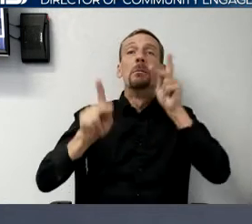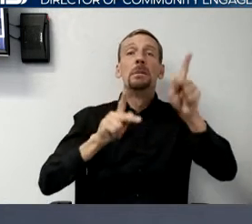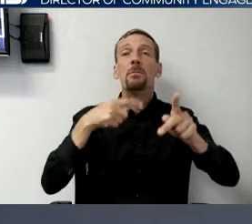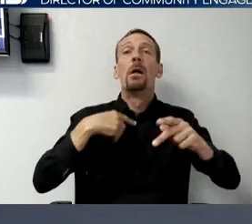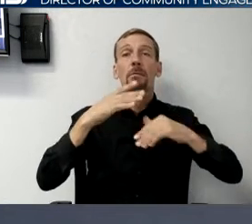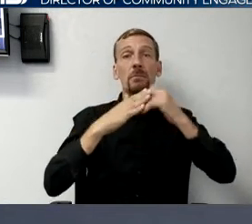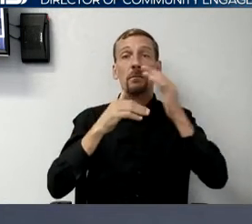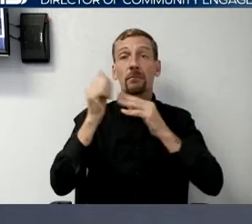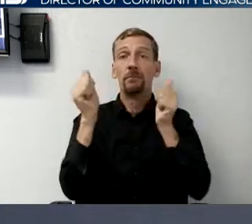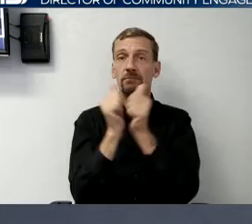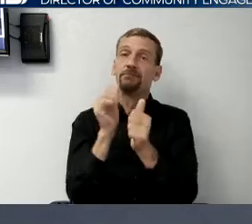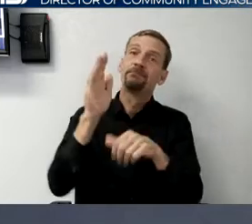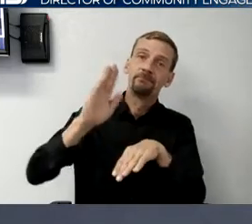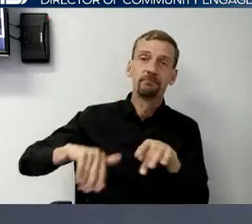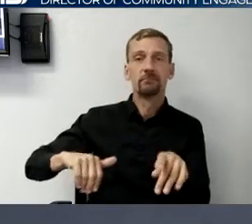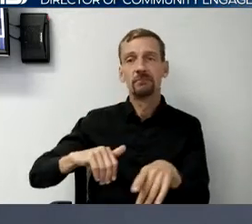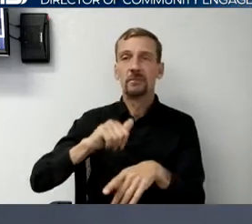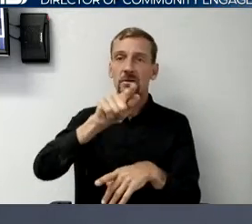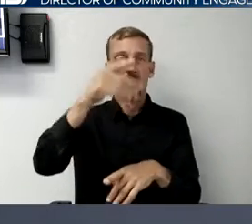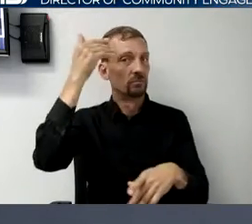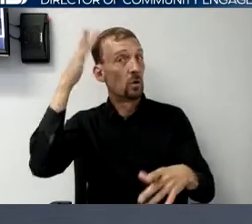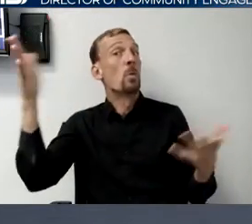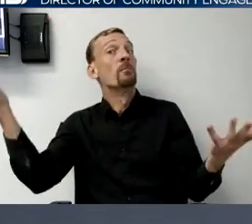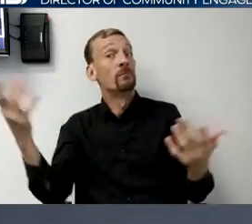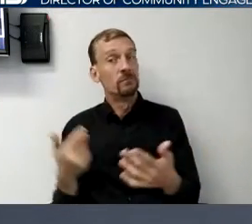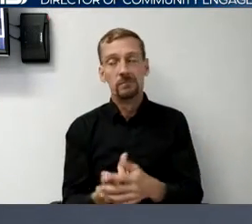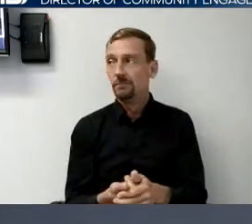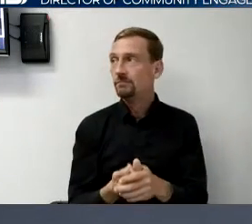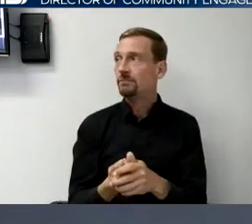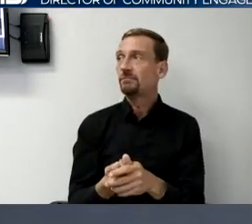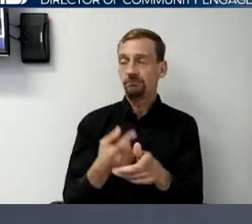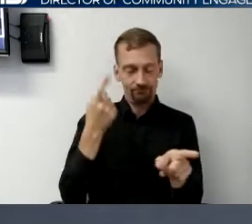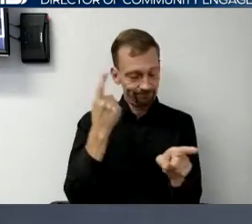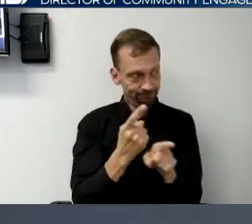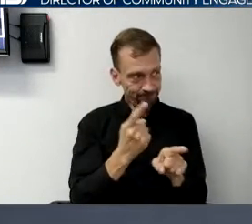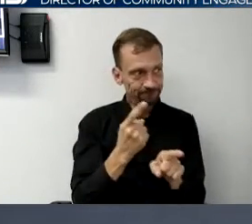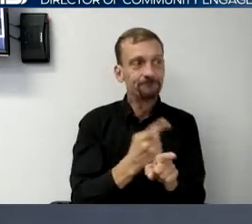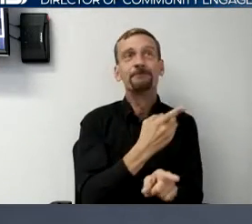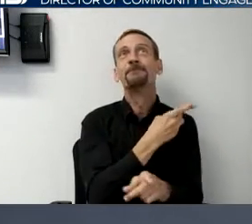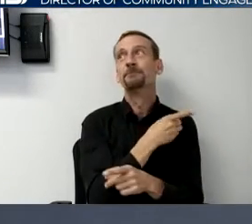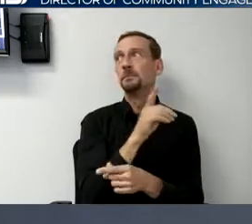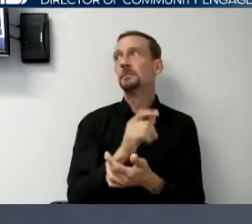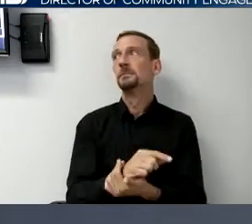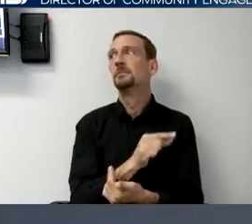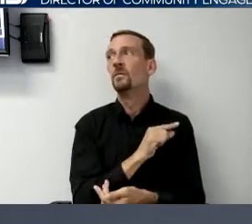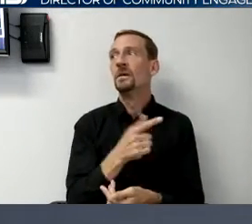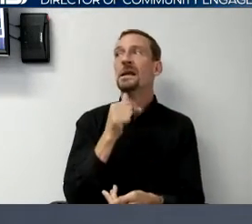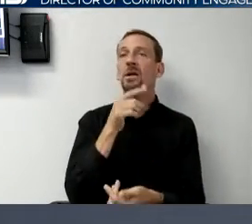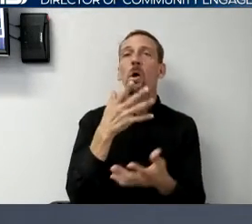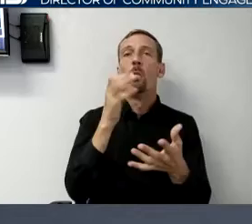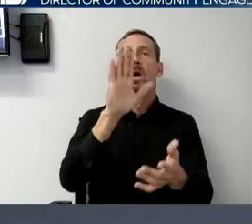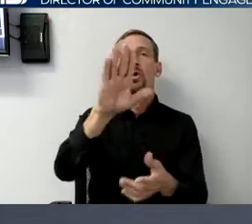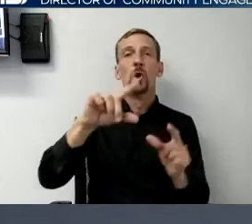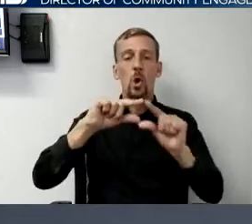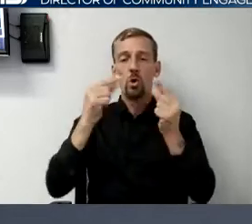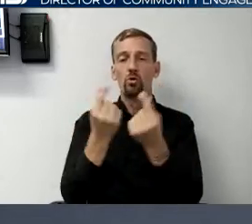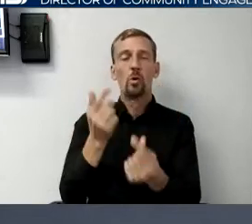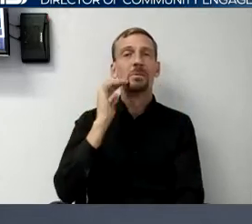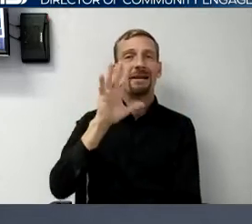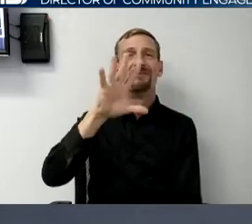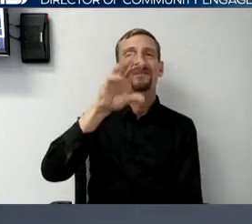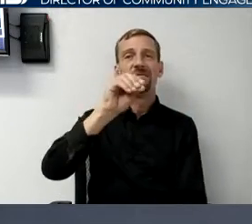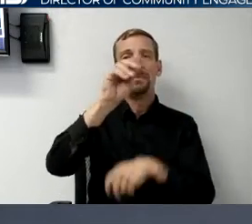comfortable with than, you have no idea. Nope, you're So- right. You're right. I just don't want your social bubble to be 50